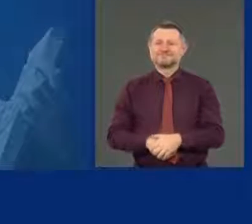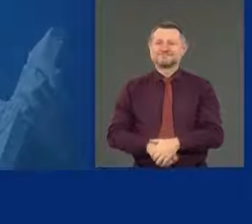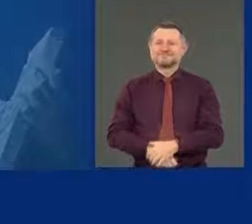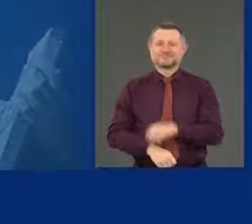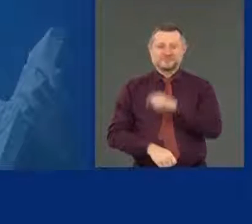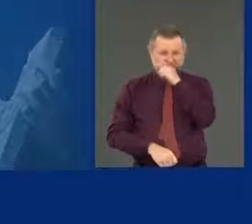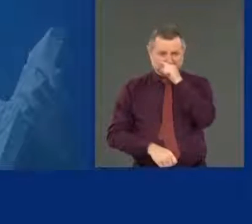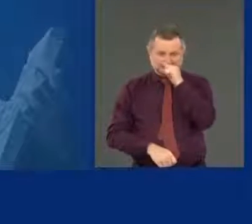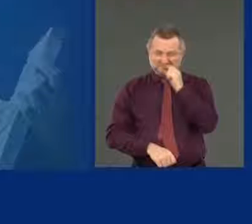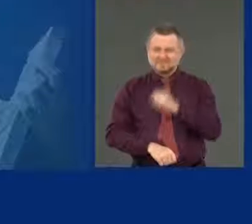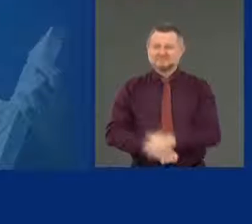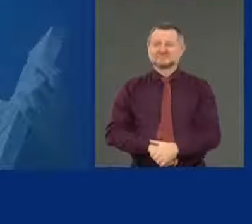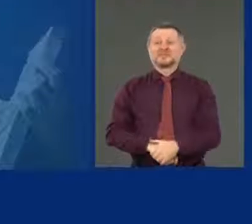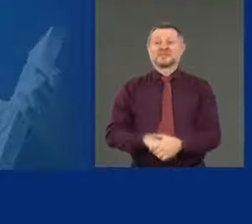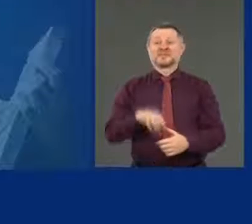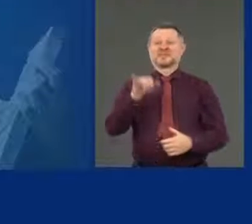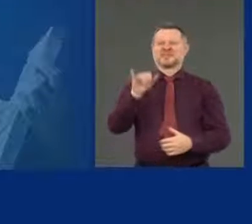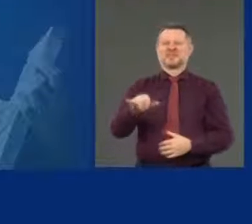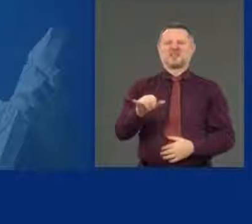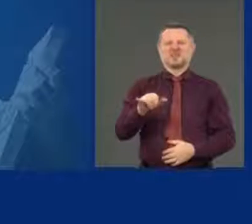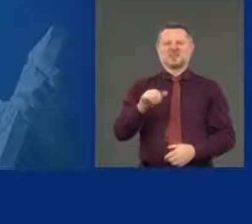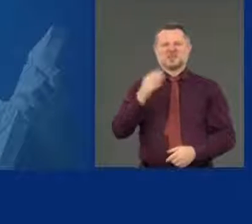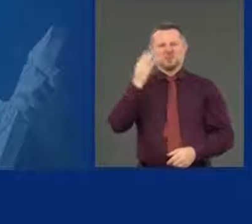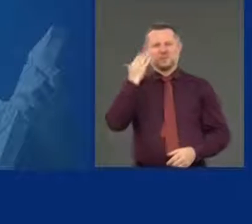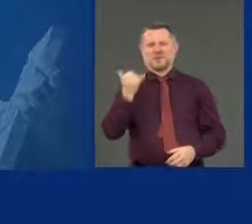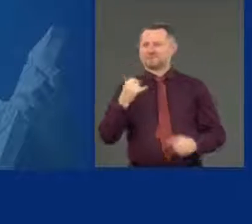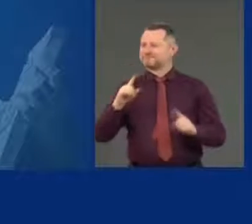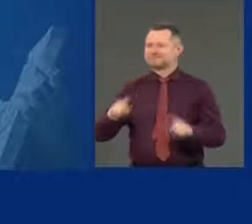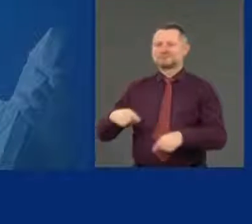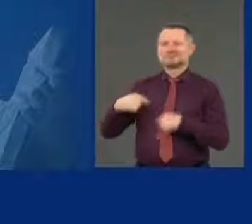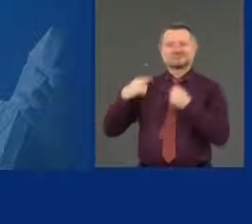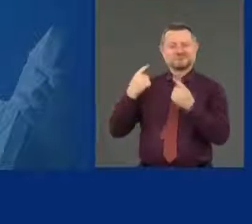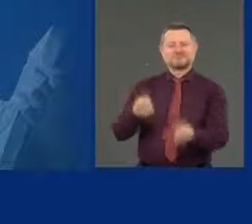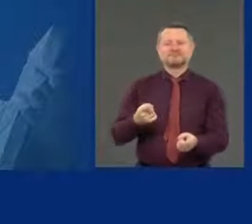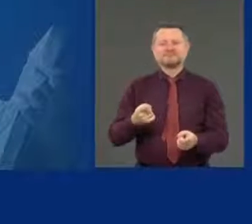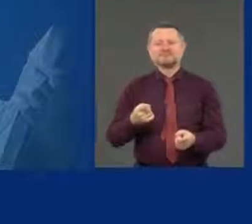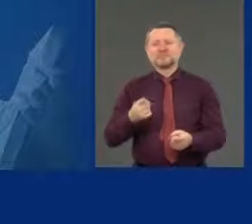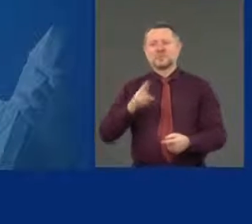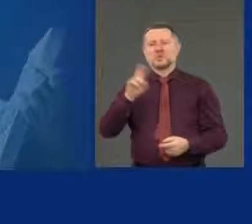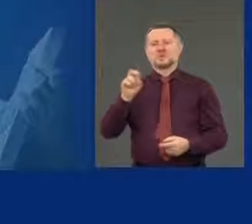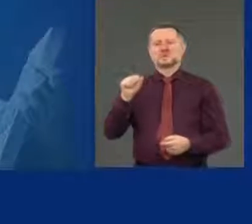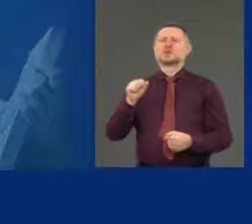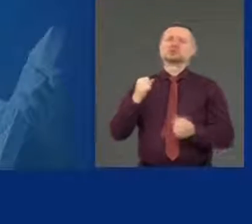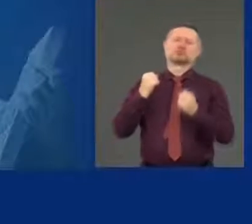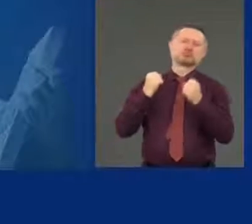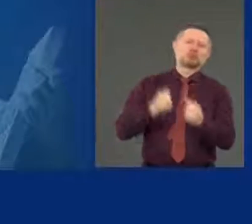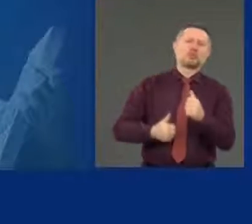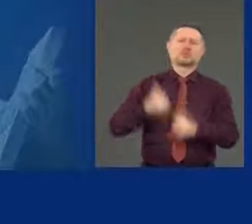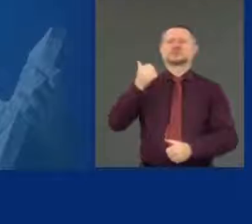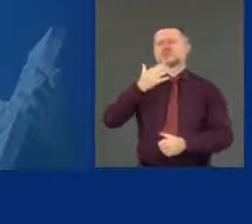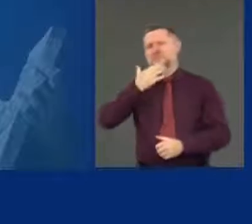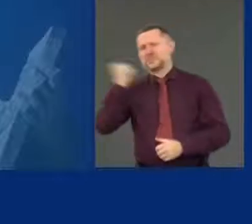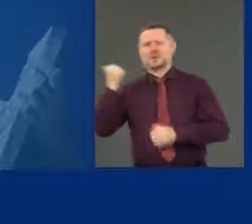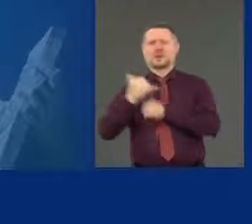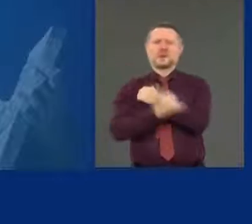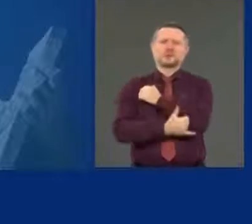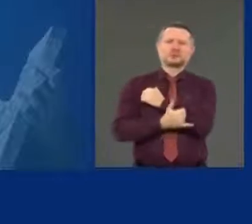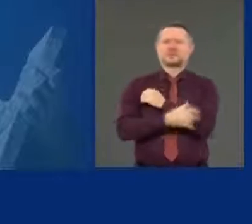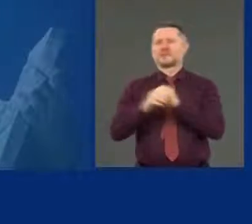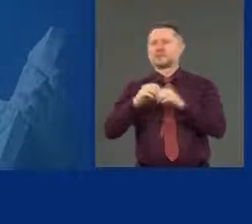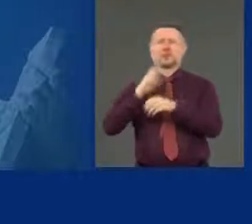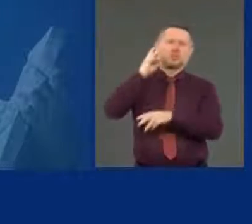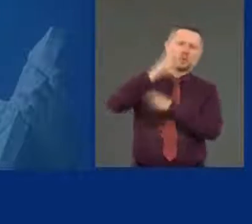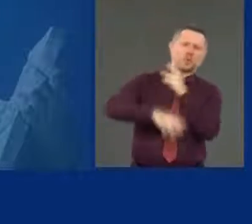And that has brought us to this point where this country is the strongest, best country on the globe, and it will take us